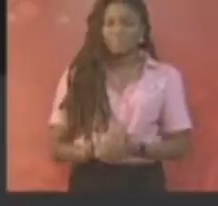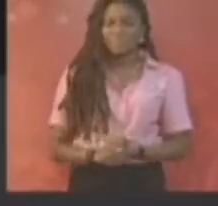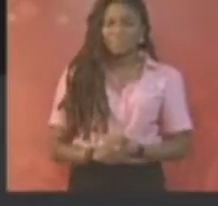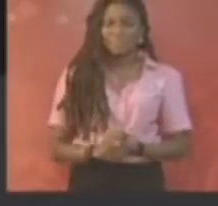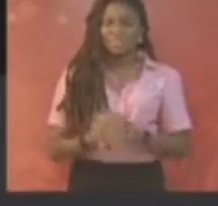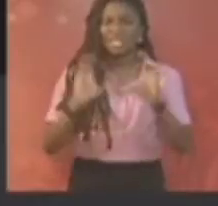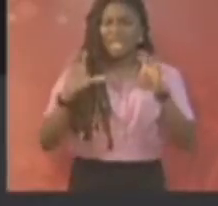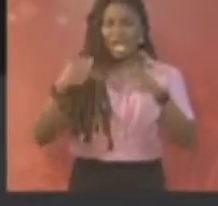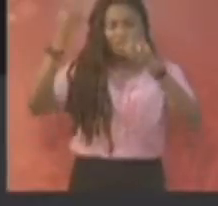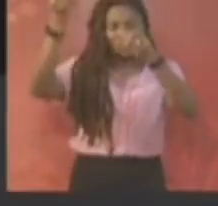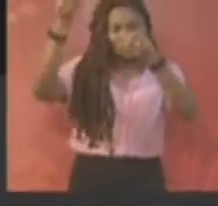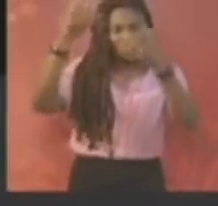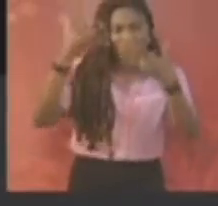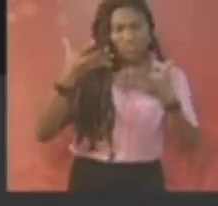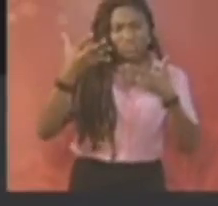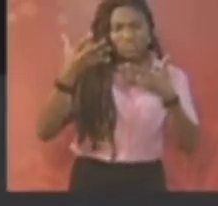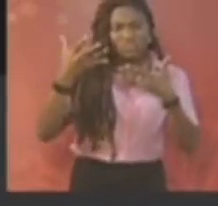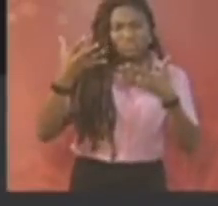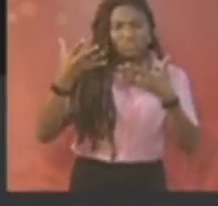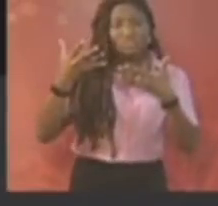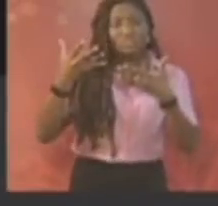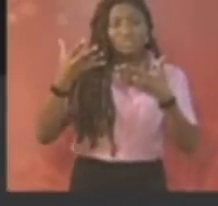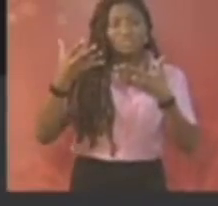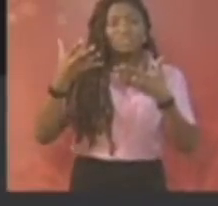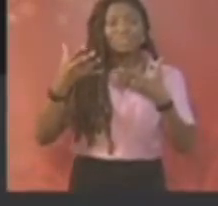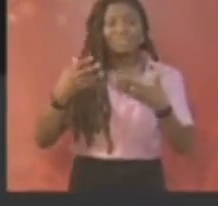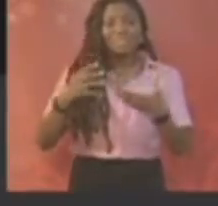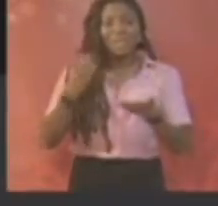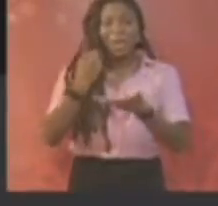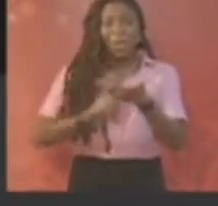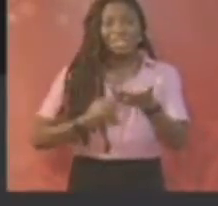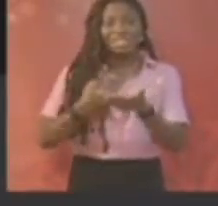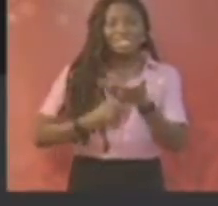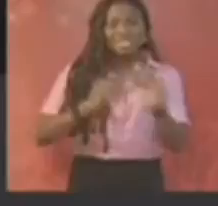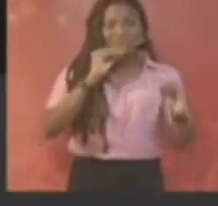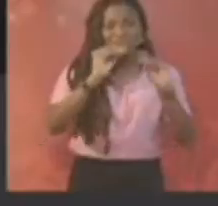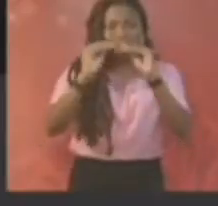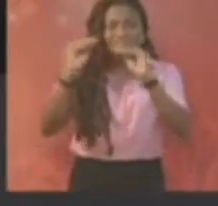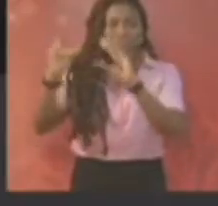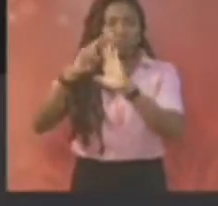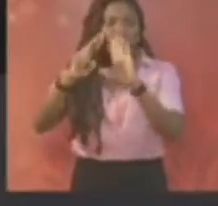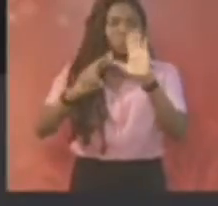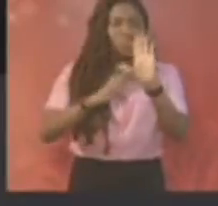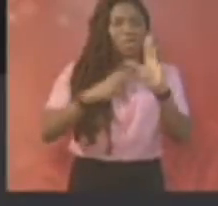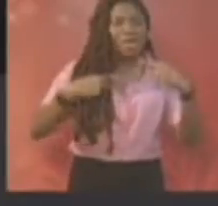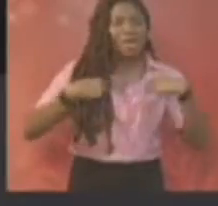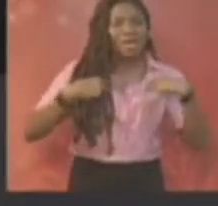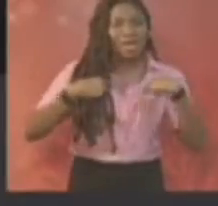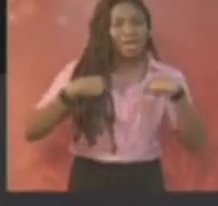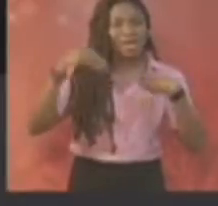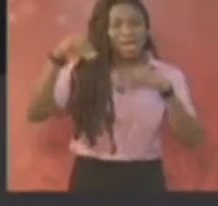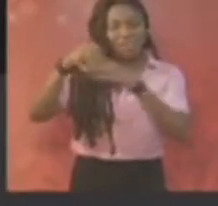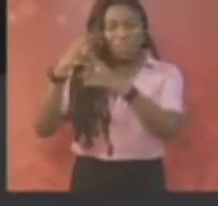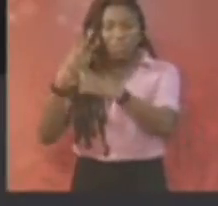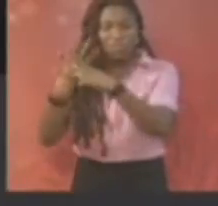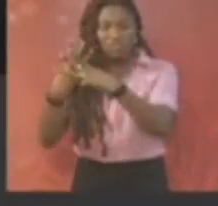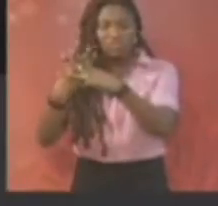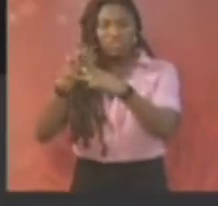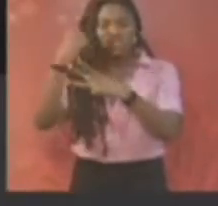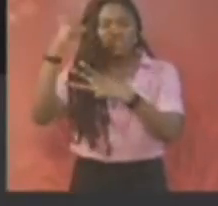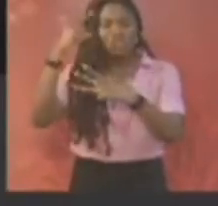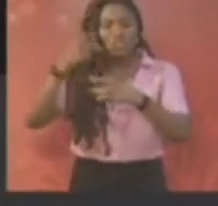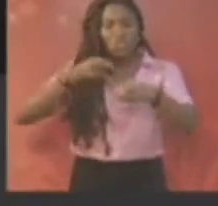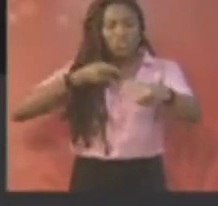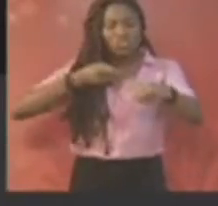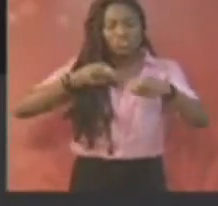standpoint. Can you just give us a quick idea or a snapshot of what measures are in place behind bars to control the spread of the virus?